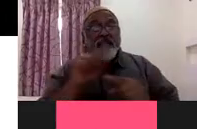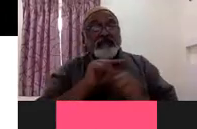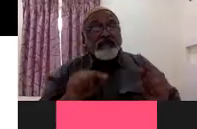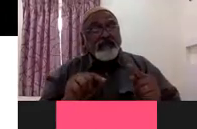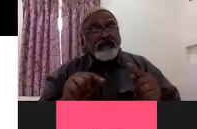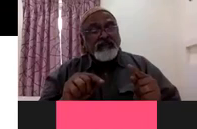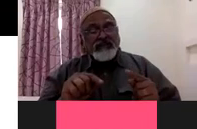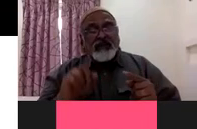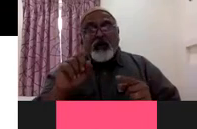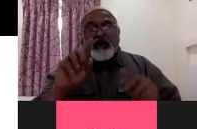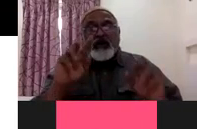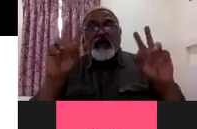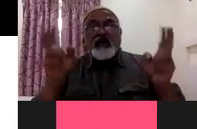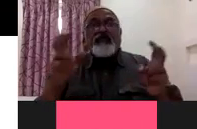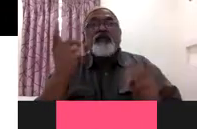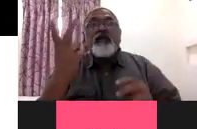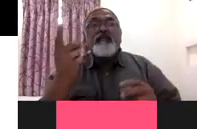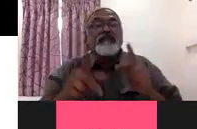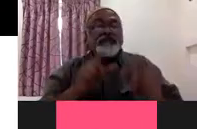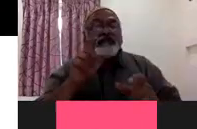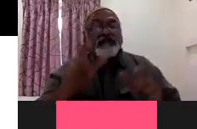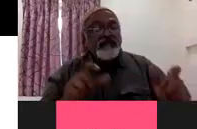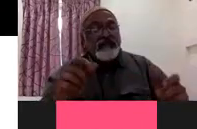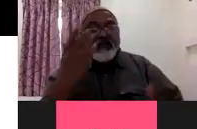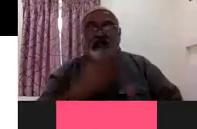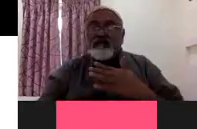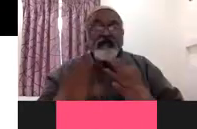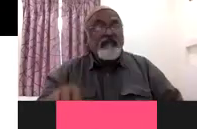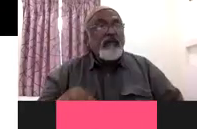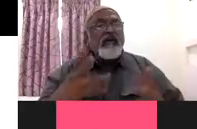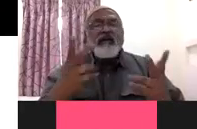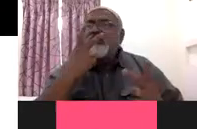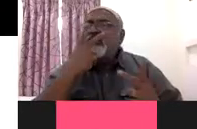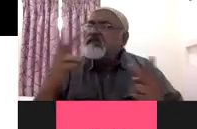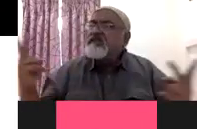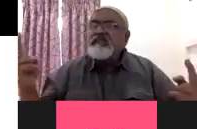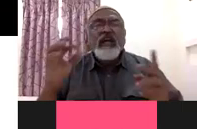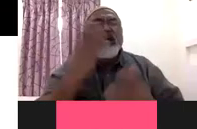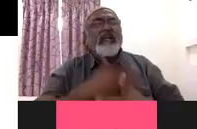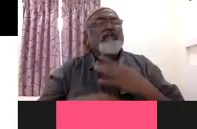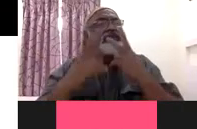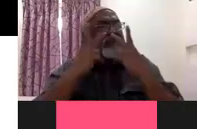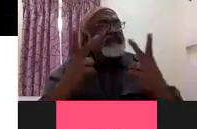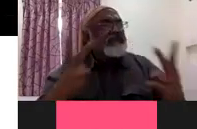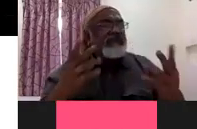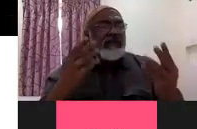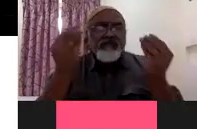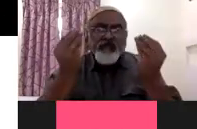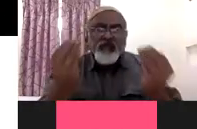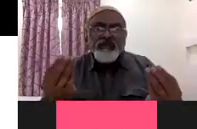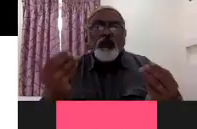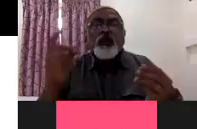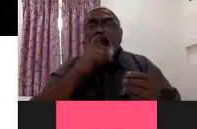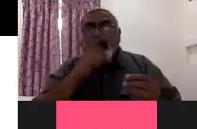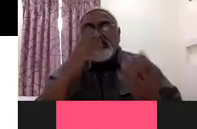in 10, 12%. So rarely hame milte hain, matlab hum apne college mein,